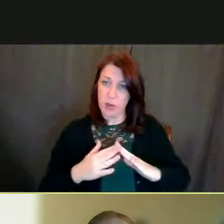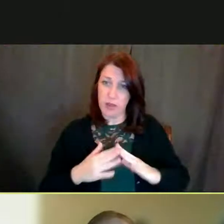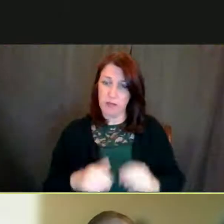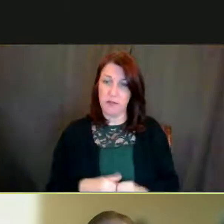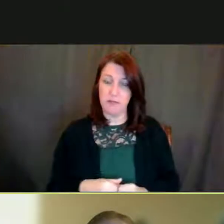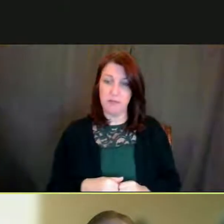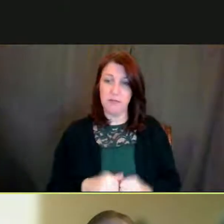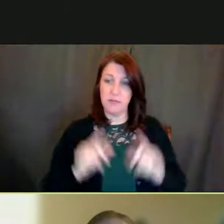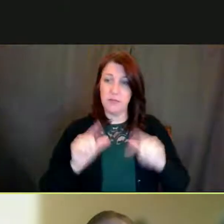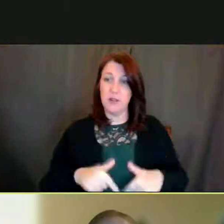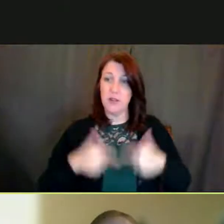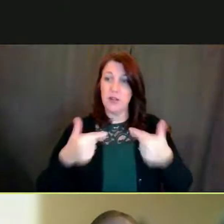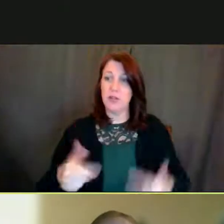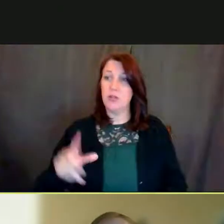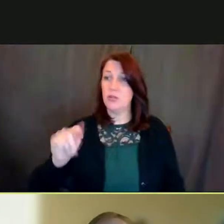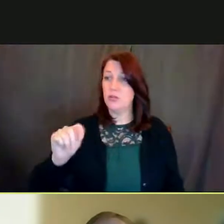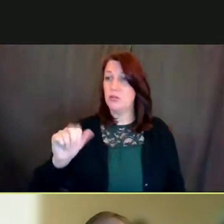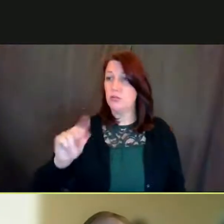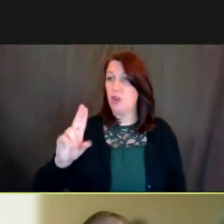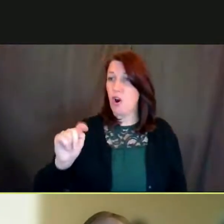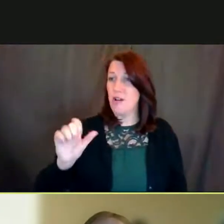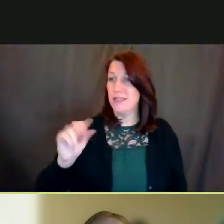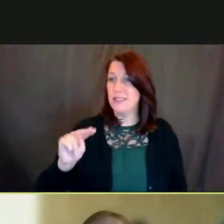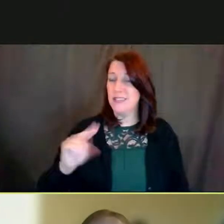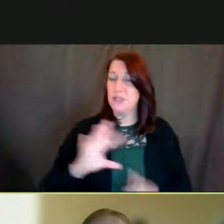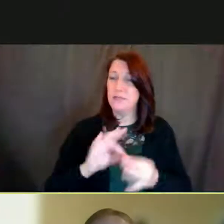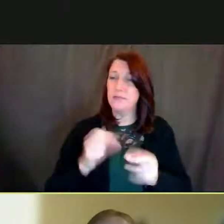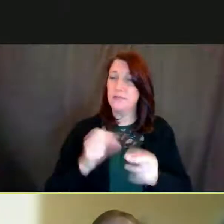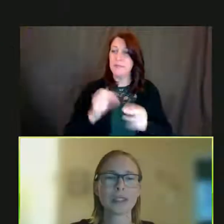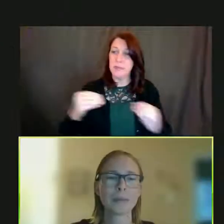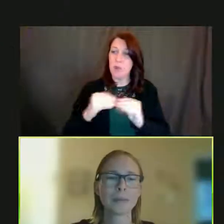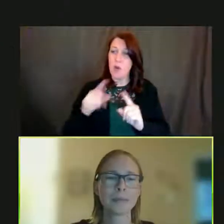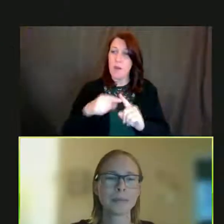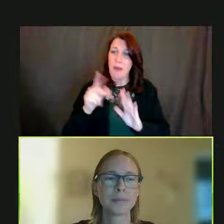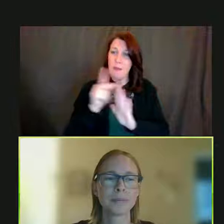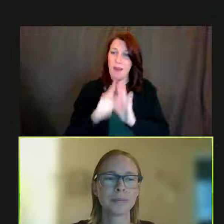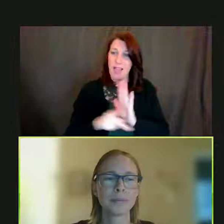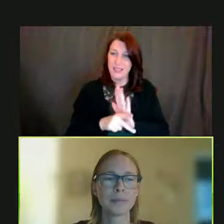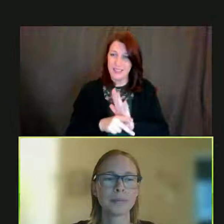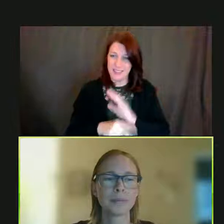turn it back to Taunton to talk more about some policy considerations during implementation.